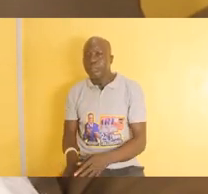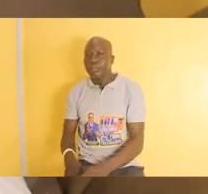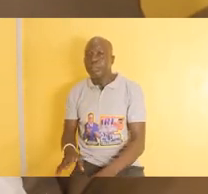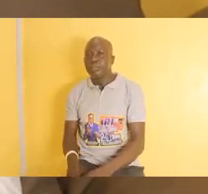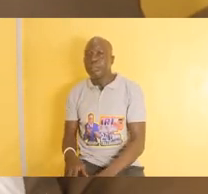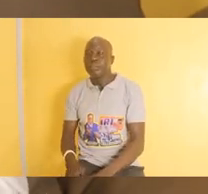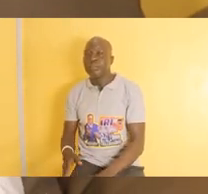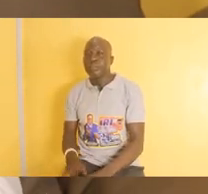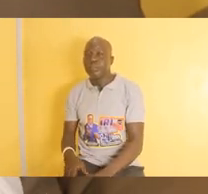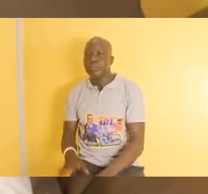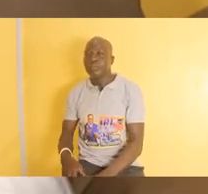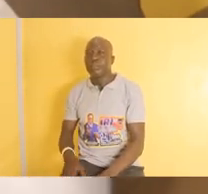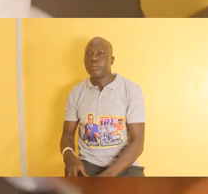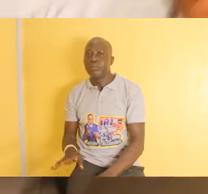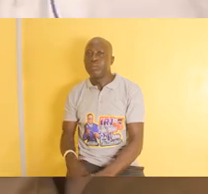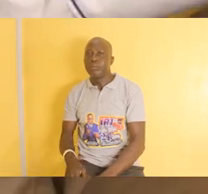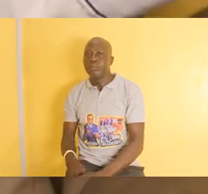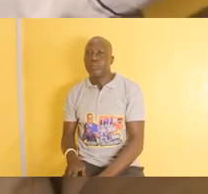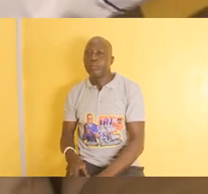Amen. Amen. Amen.